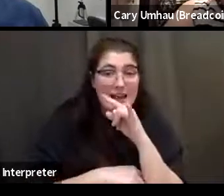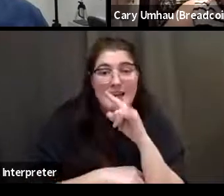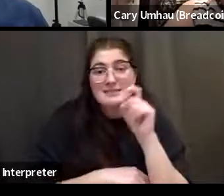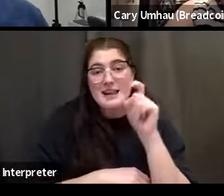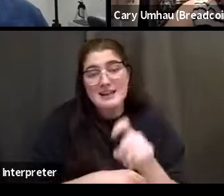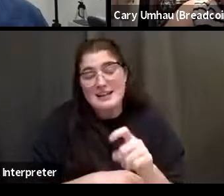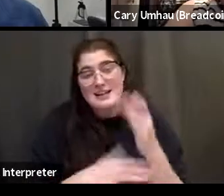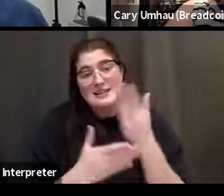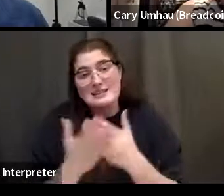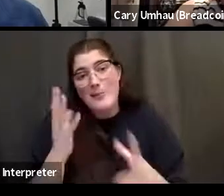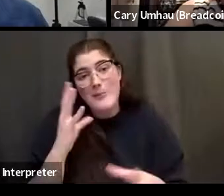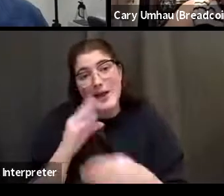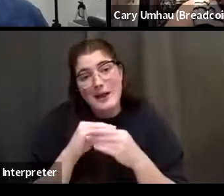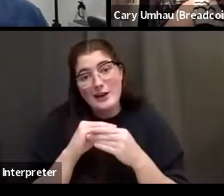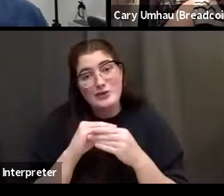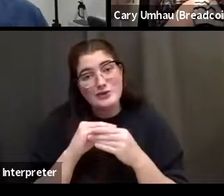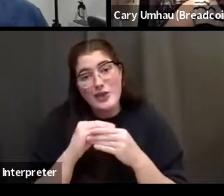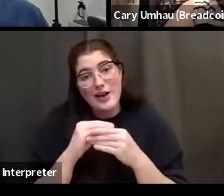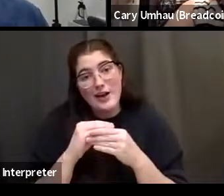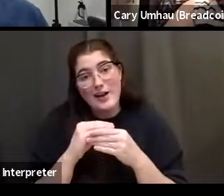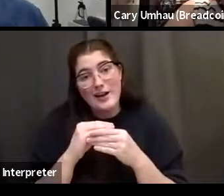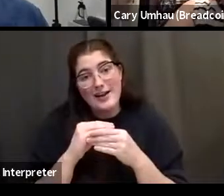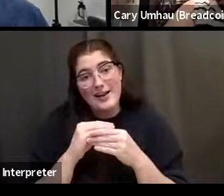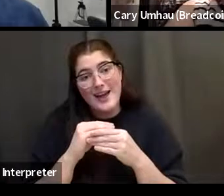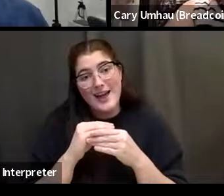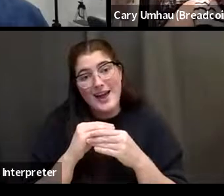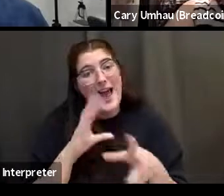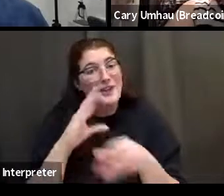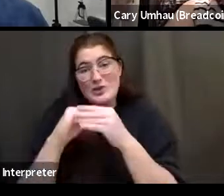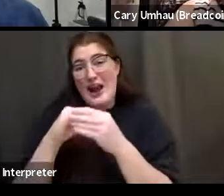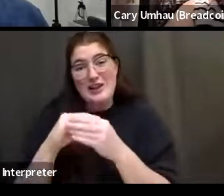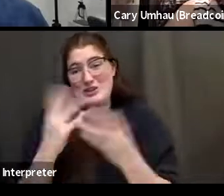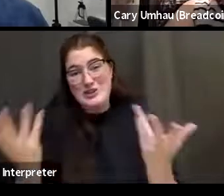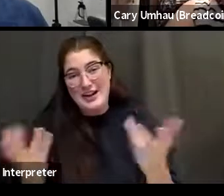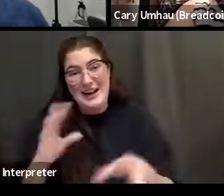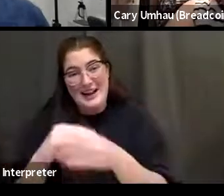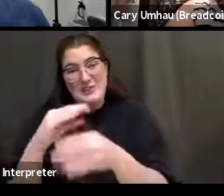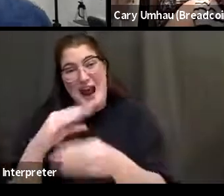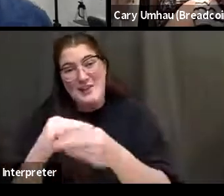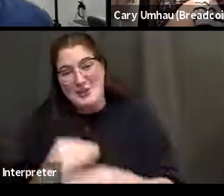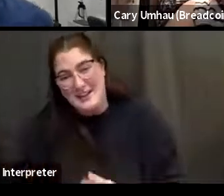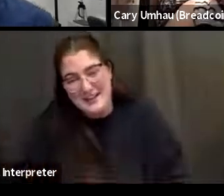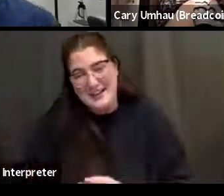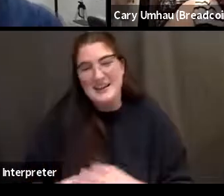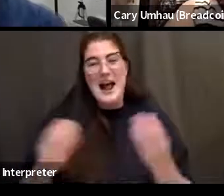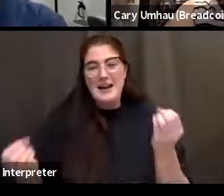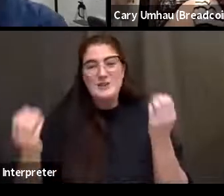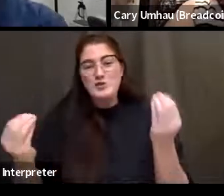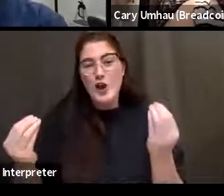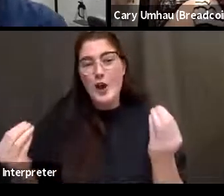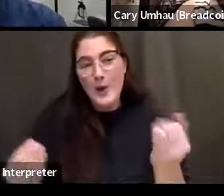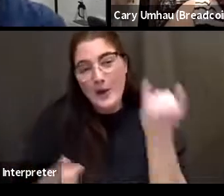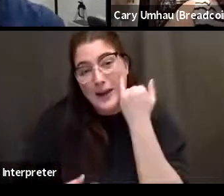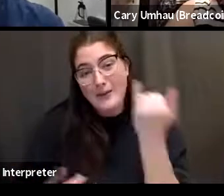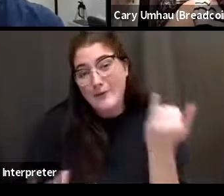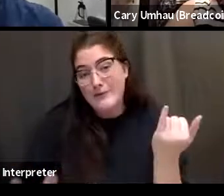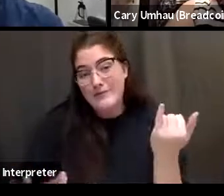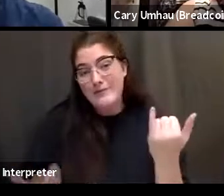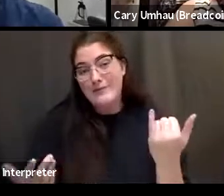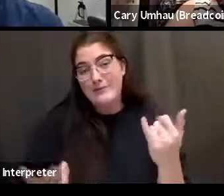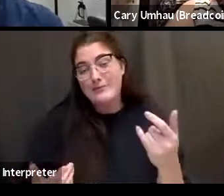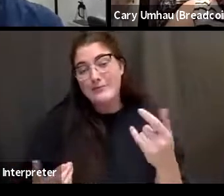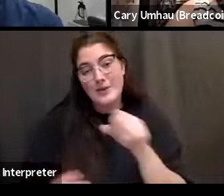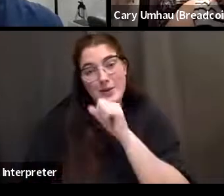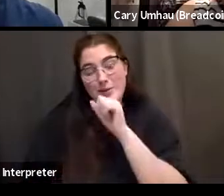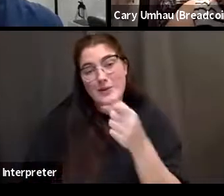need some extra, some extra. So if, you know, we would love to